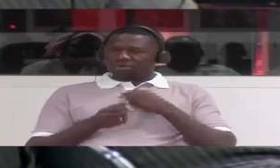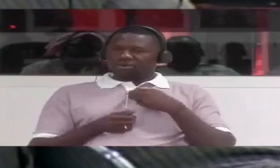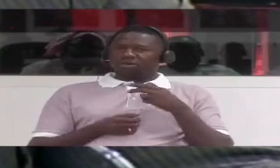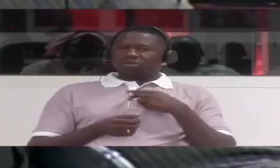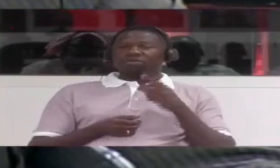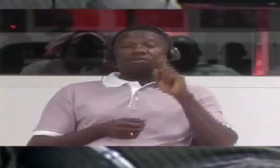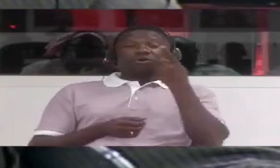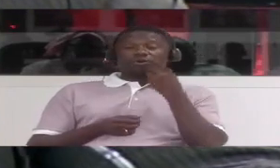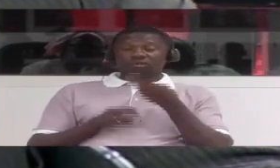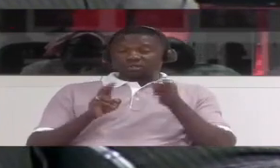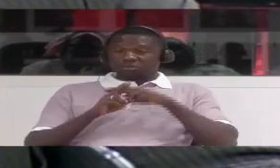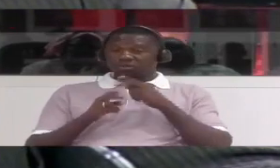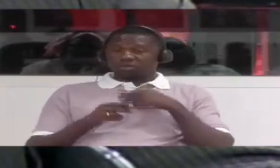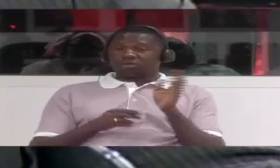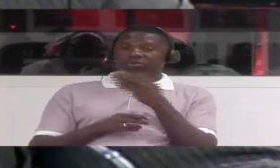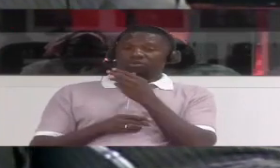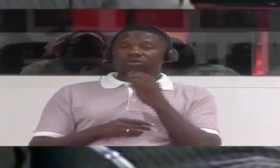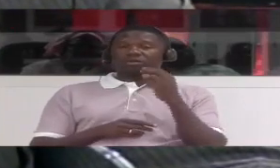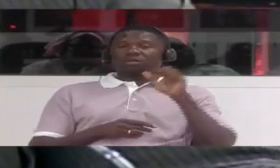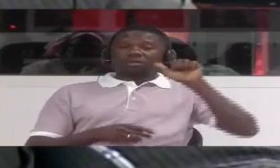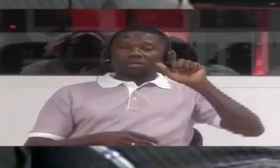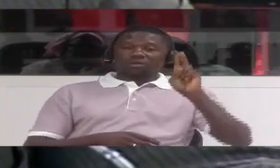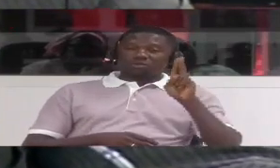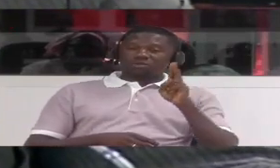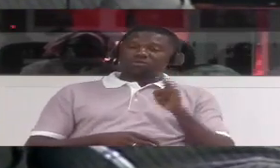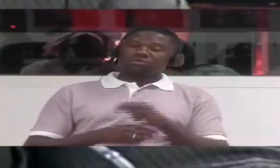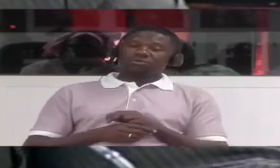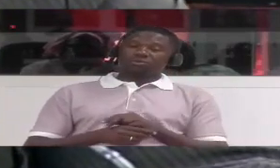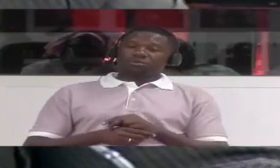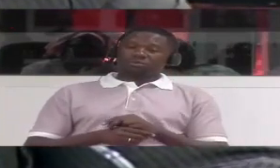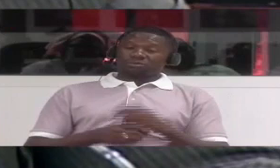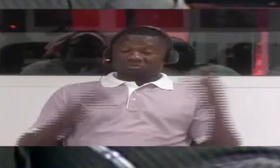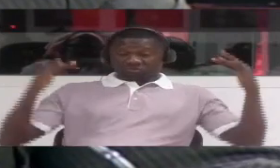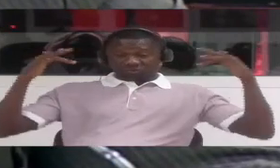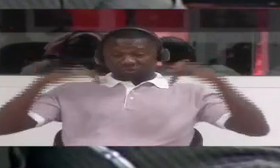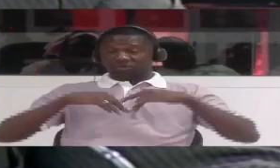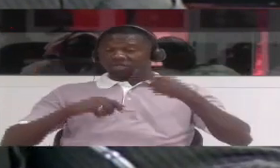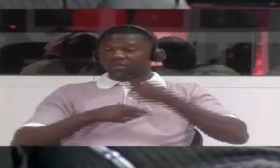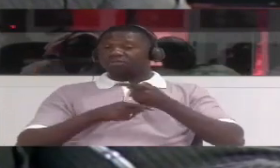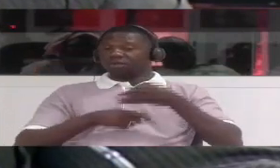to the AU to check preparations at the time. I was doing a story on the preparations, etc.